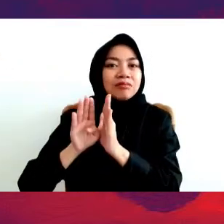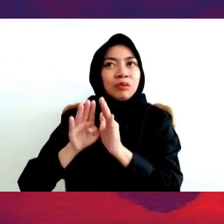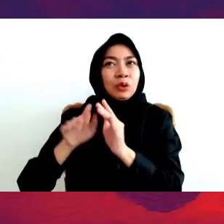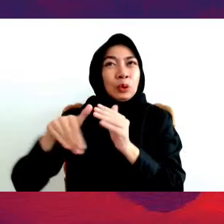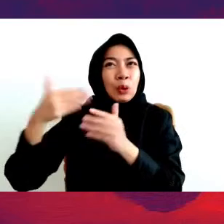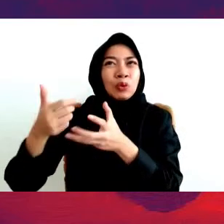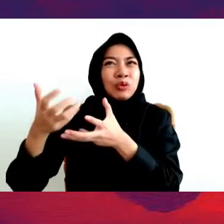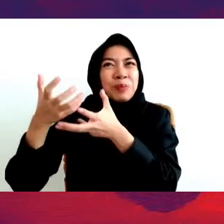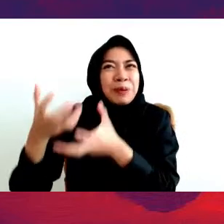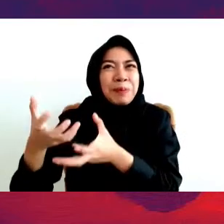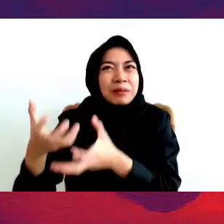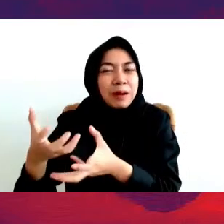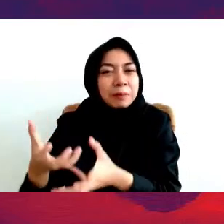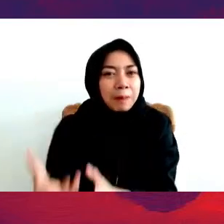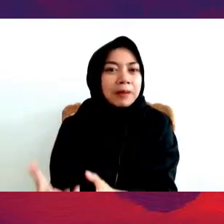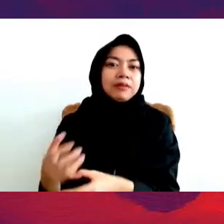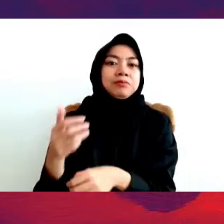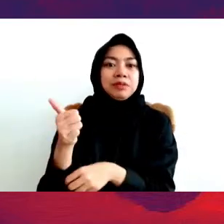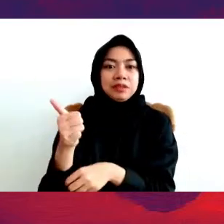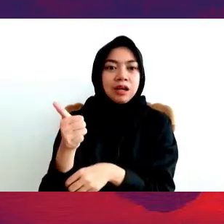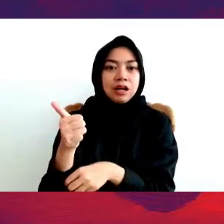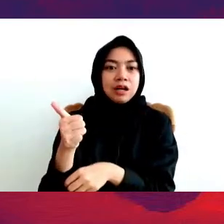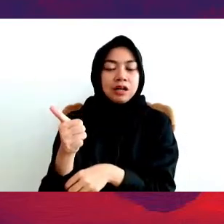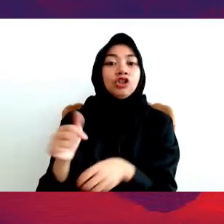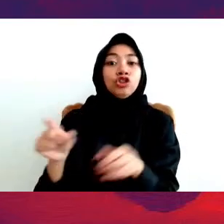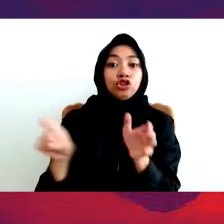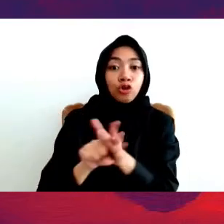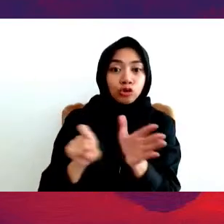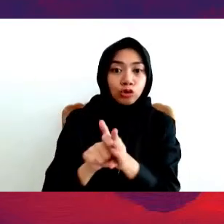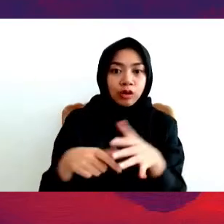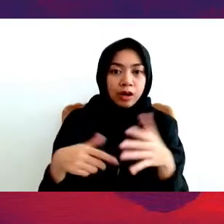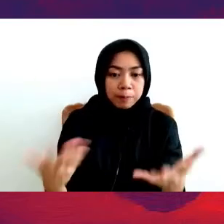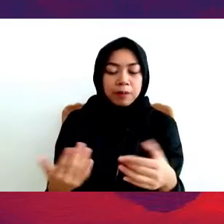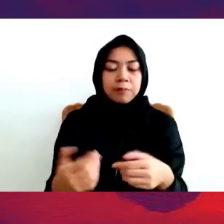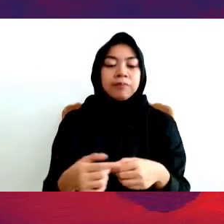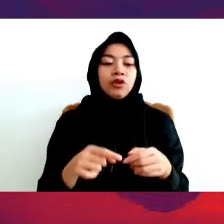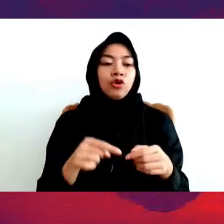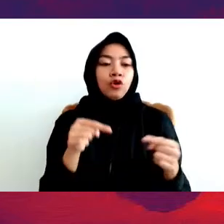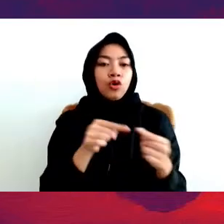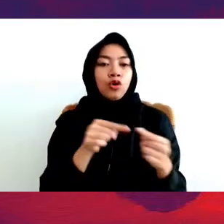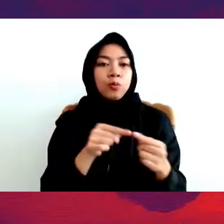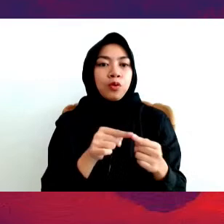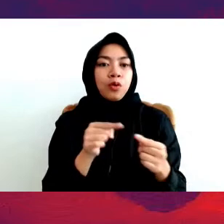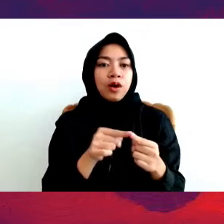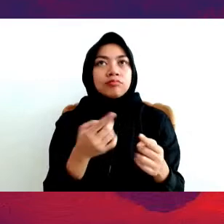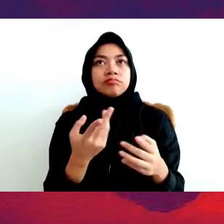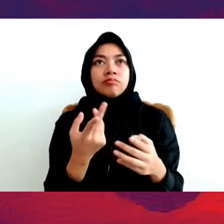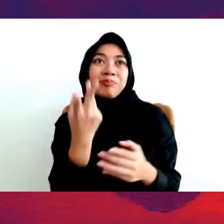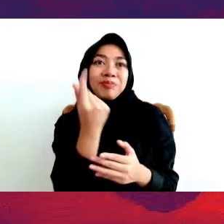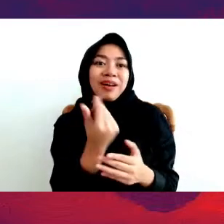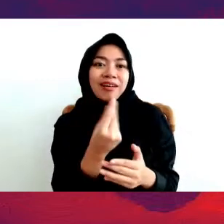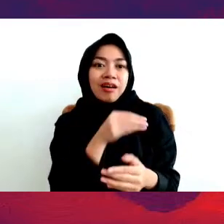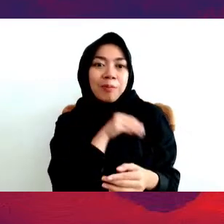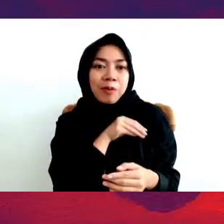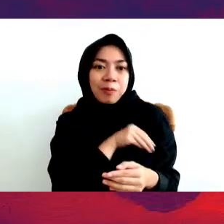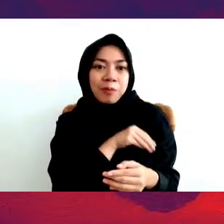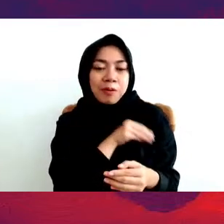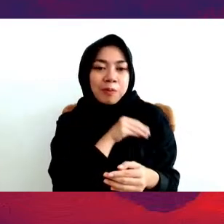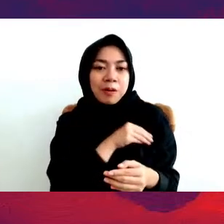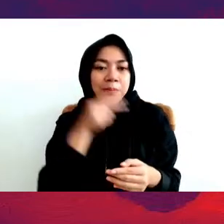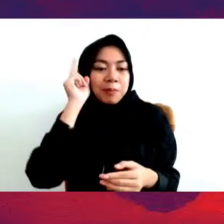if, for example, social assistance in terms of cash assistance, for example, is lifted by the